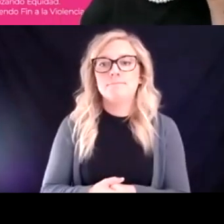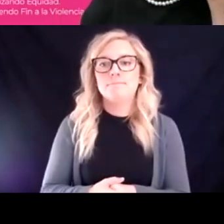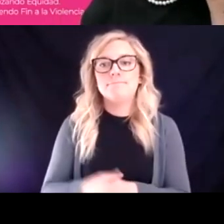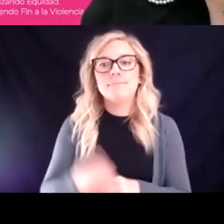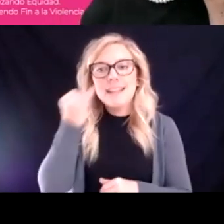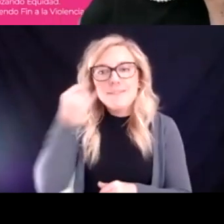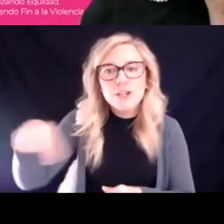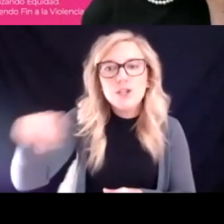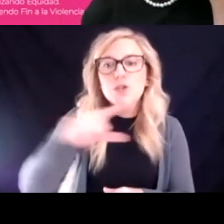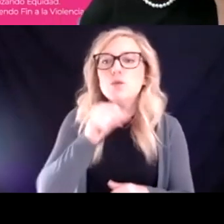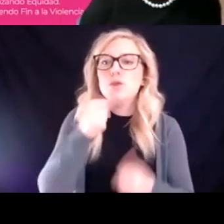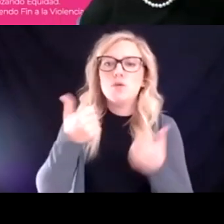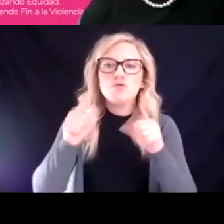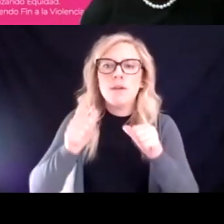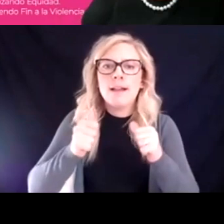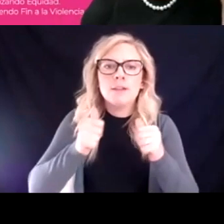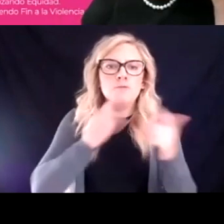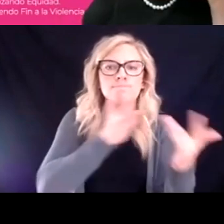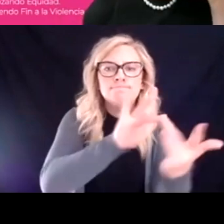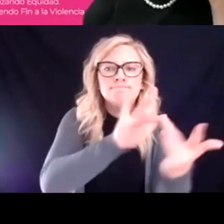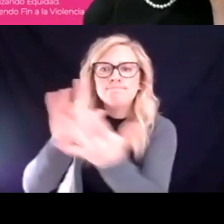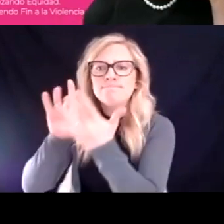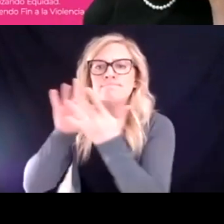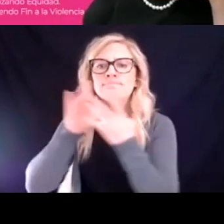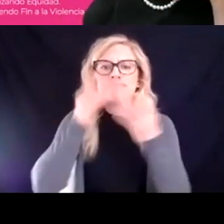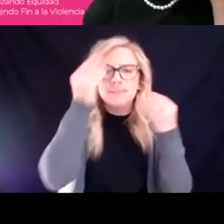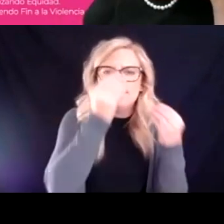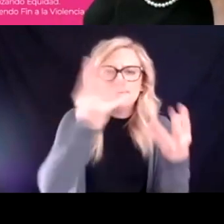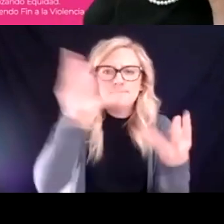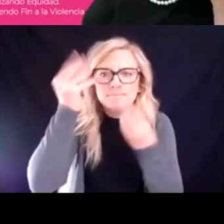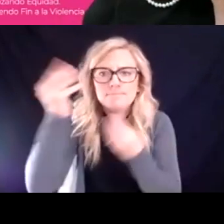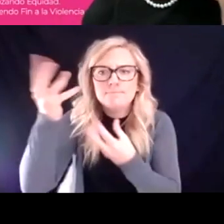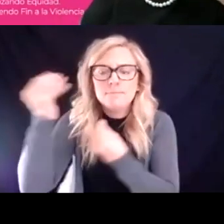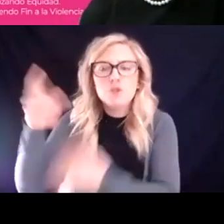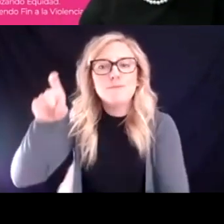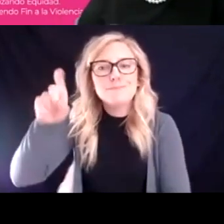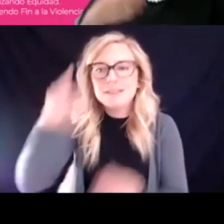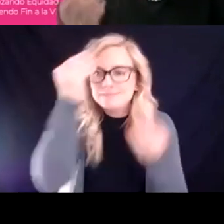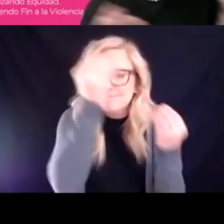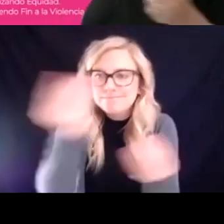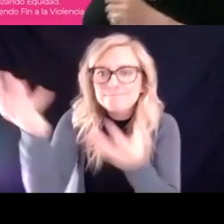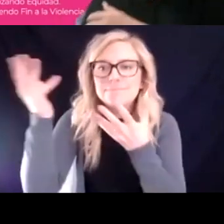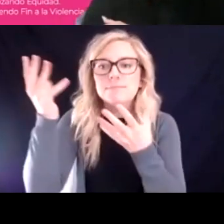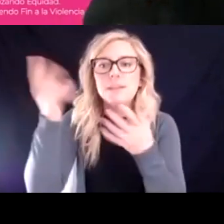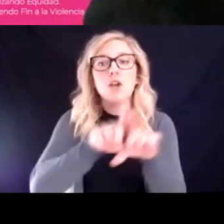not going to know you need to let people know what you're doing and you need to find funding as well.